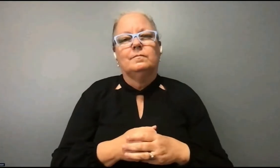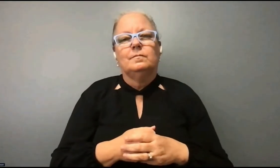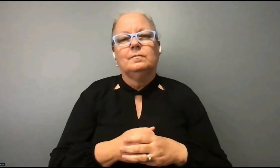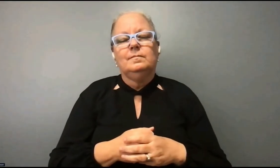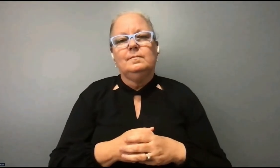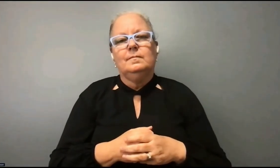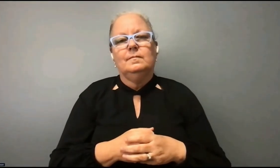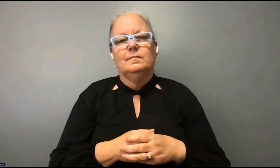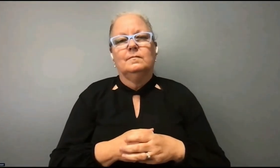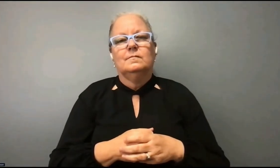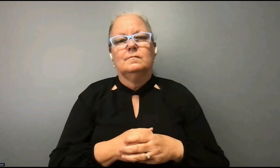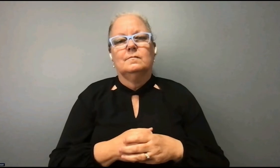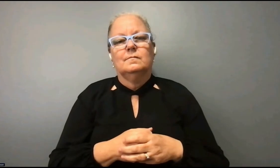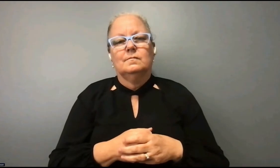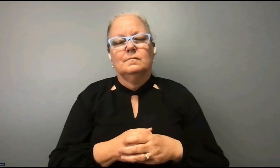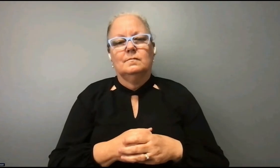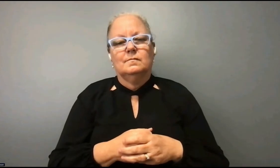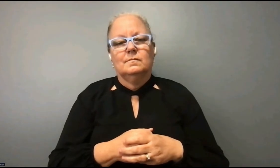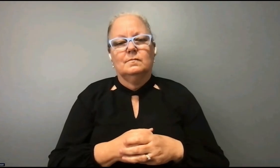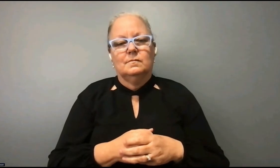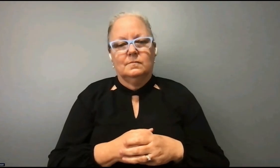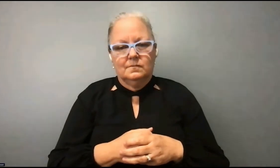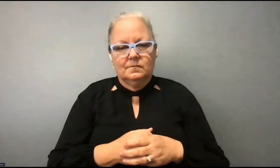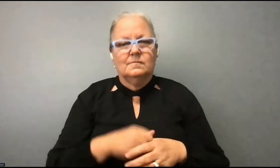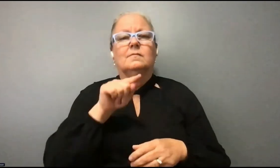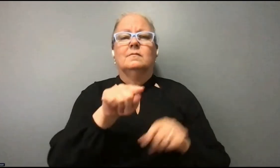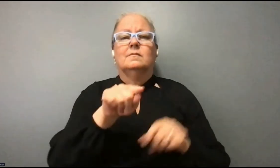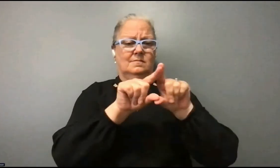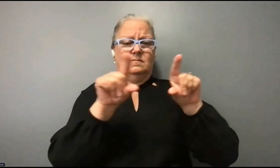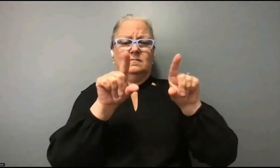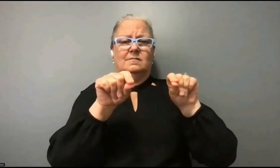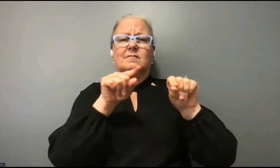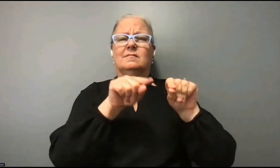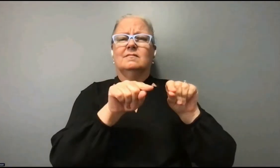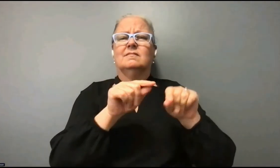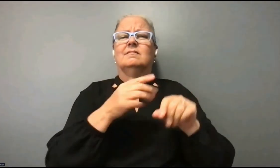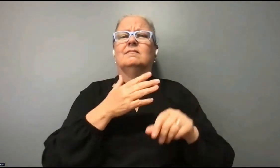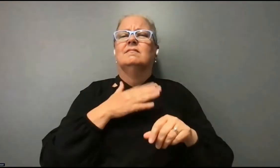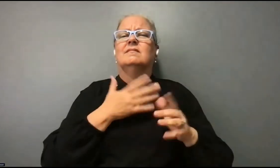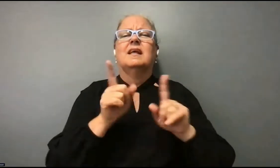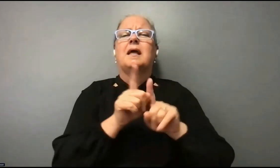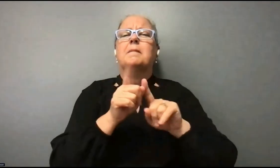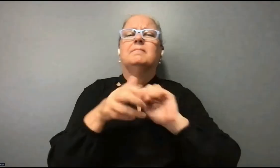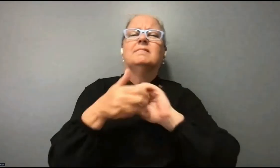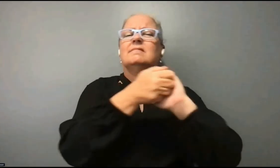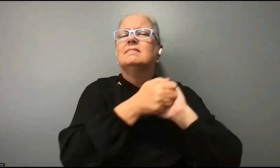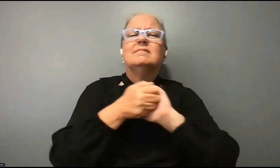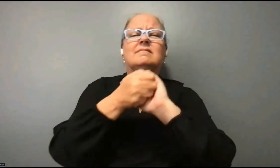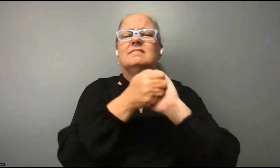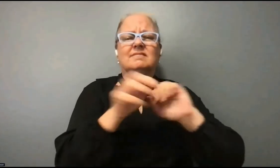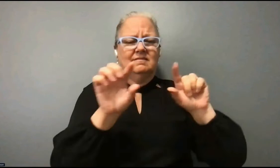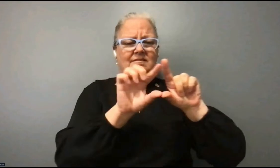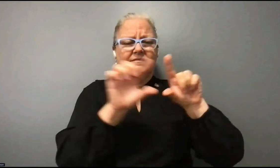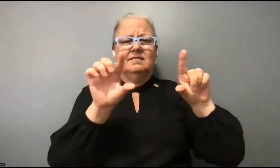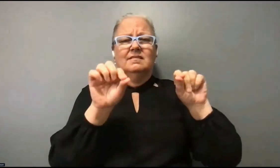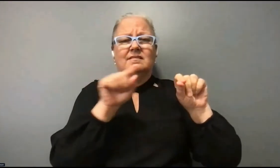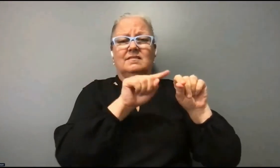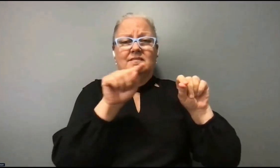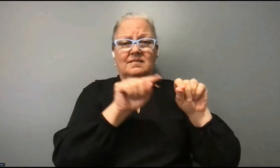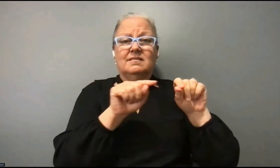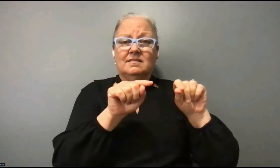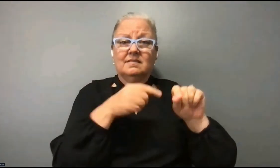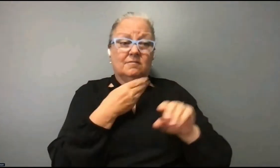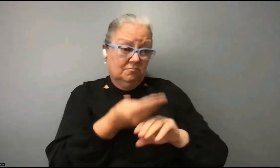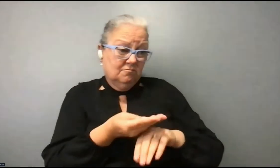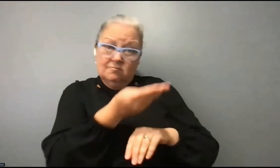the business card, actually what we've done also with the business card, it's not, we have not only handed over to them, but we